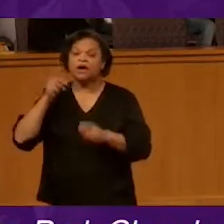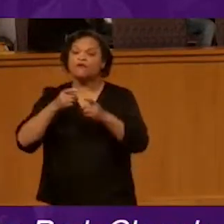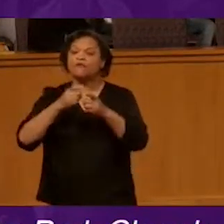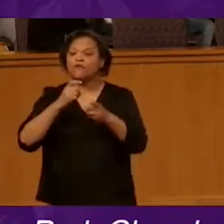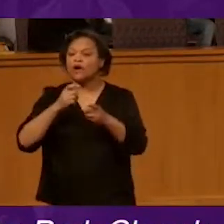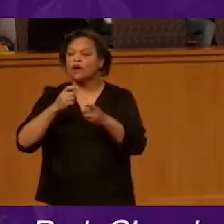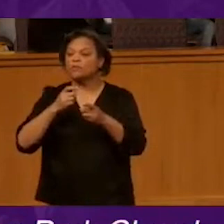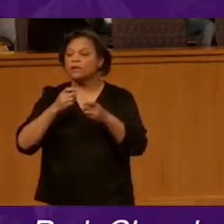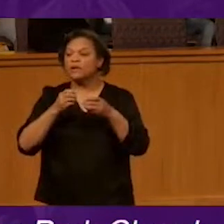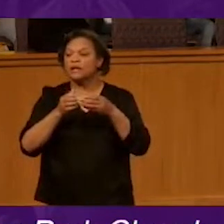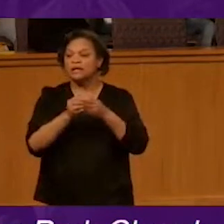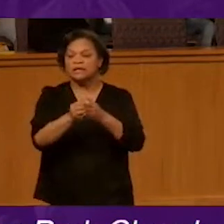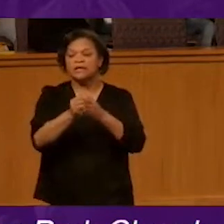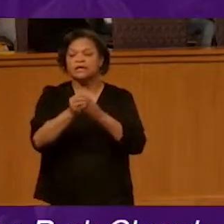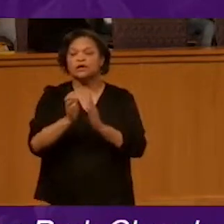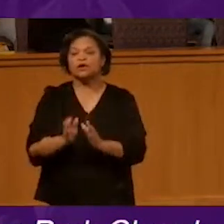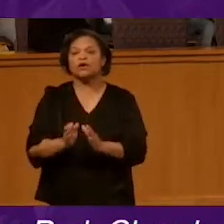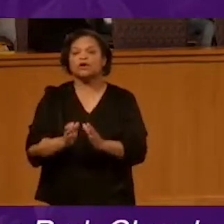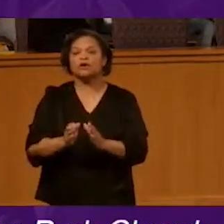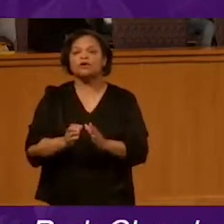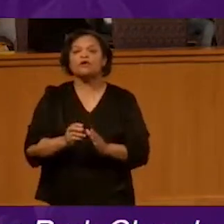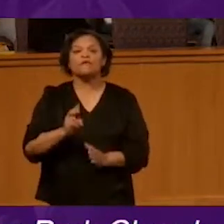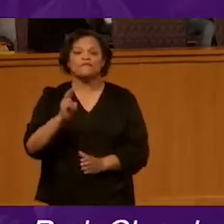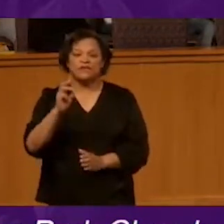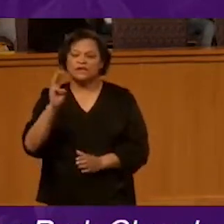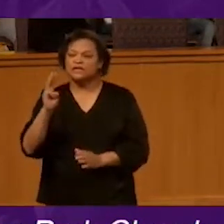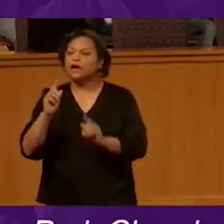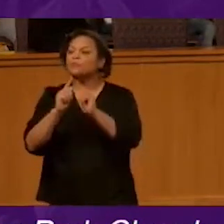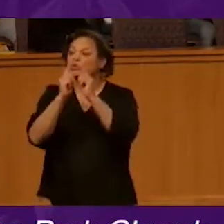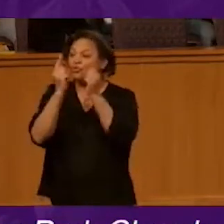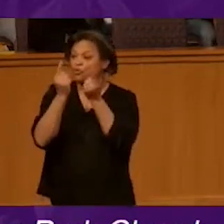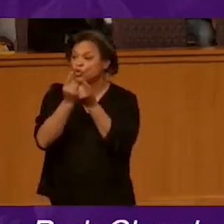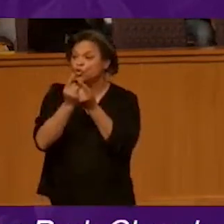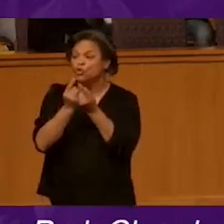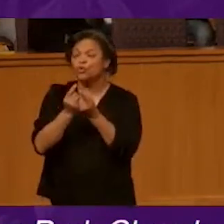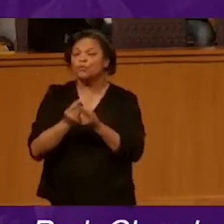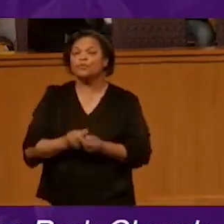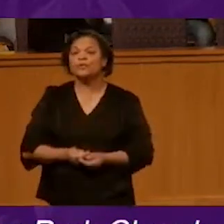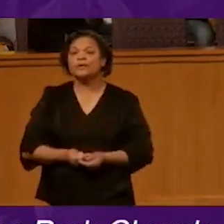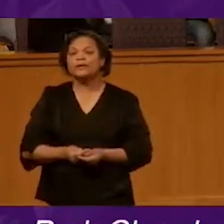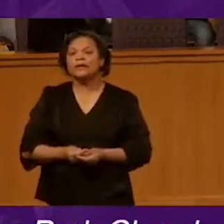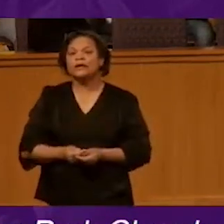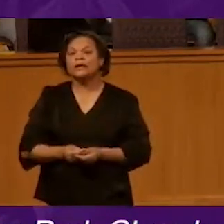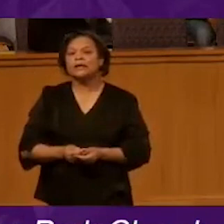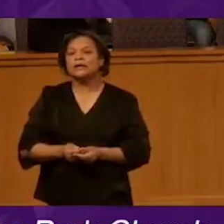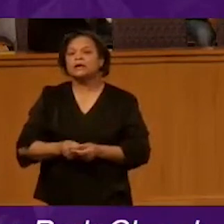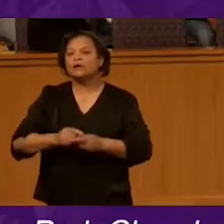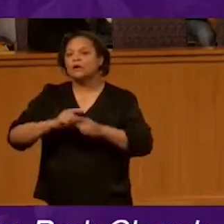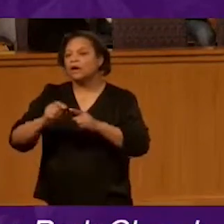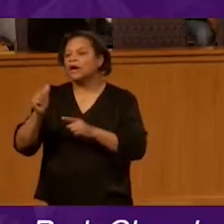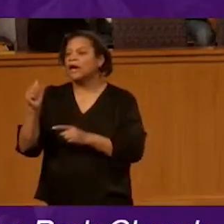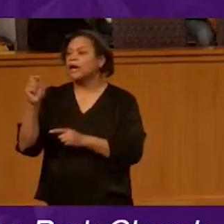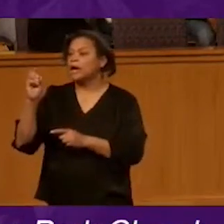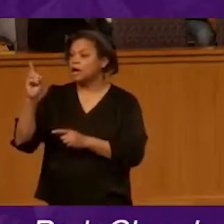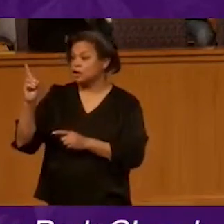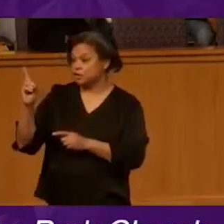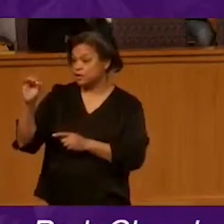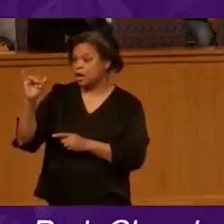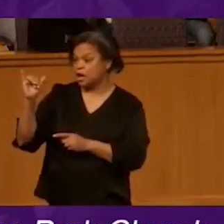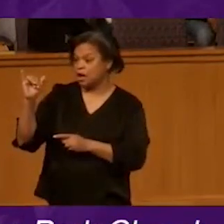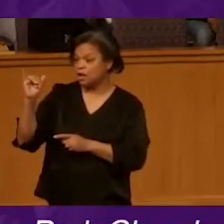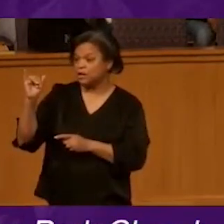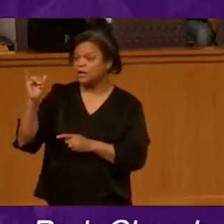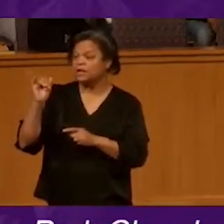executive representatives from the Volkswagen Group, from Audi, not Audi, but Audi. Audi, and our